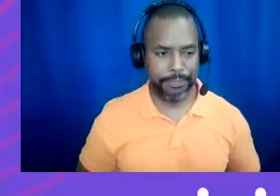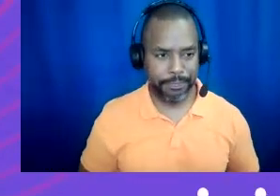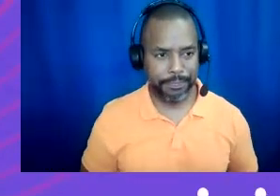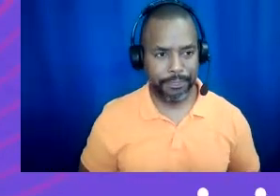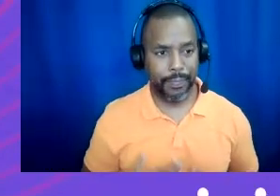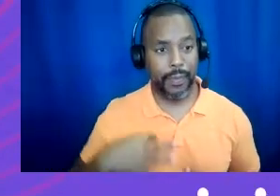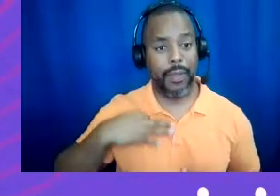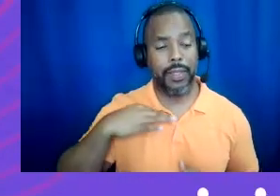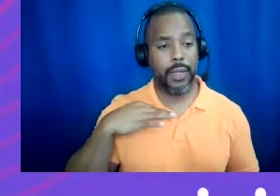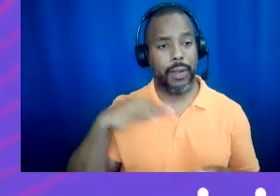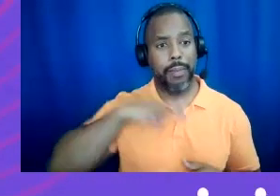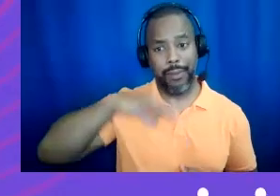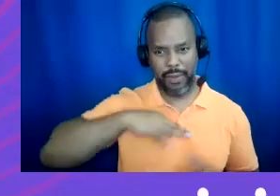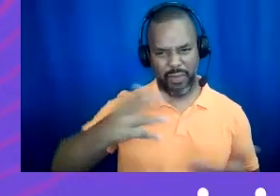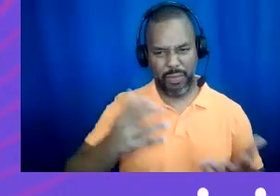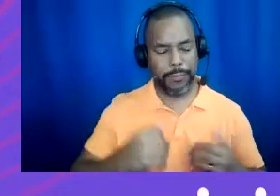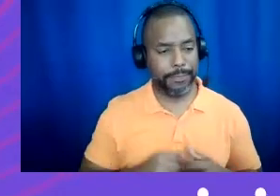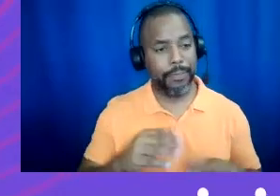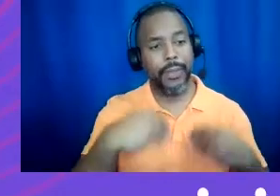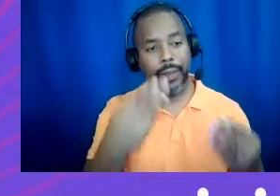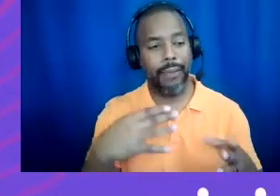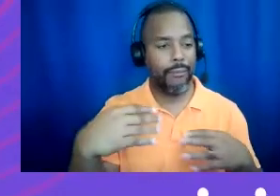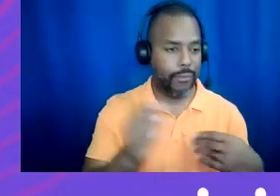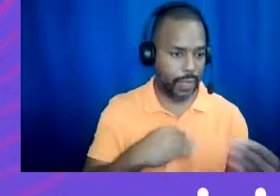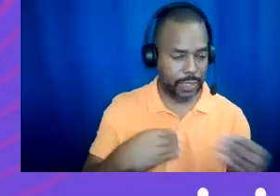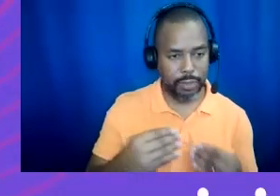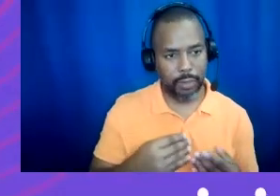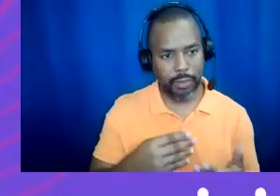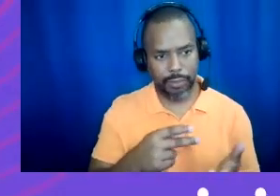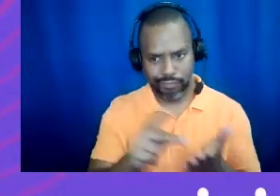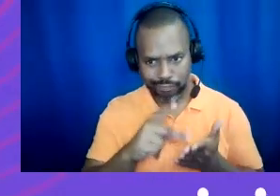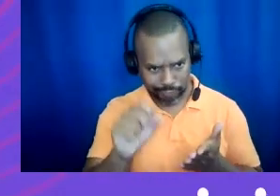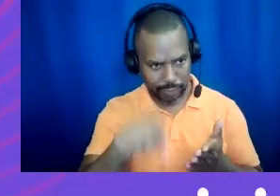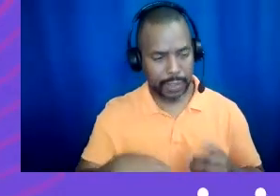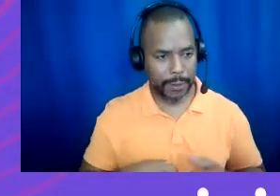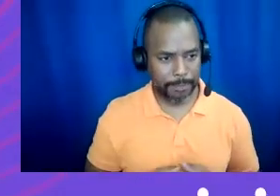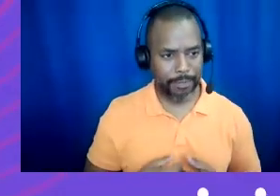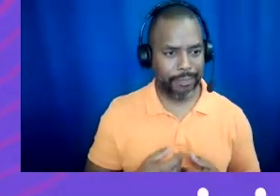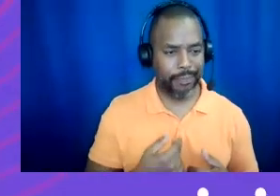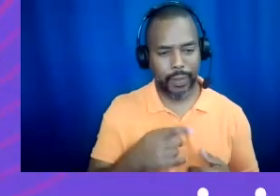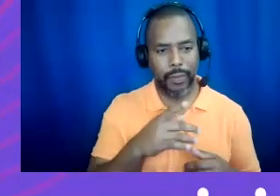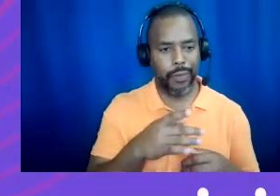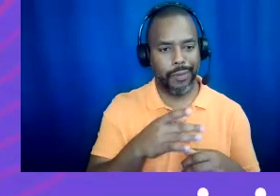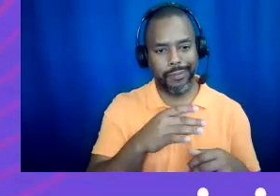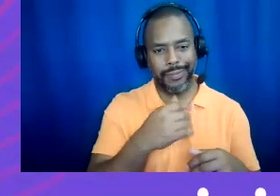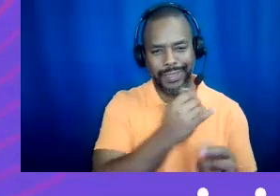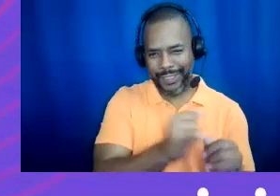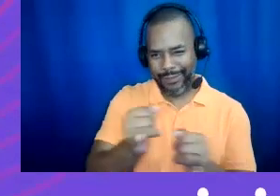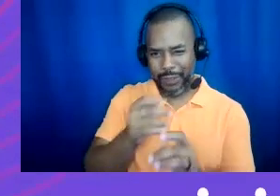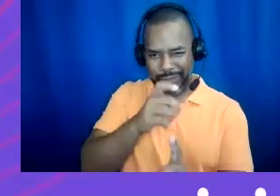Voluntary benefits can help employees by giving flexible, affordable options to customize coverage based on their individual needs and life